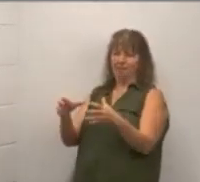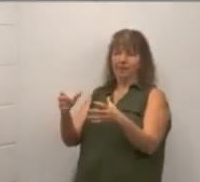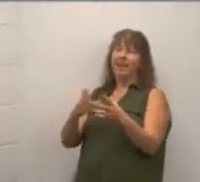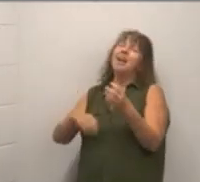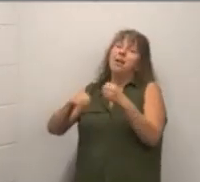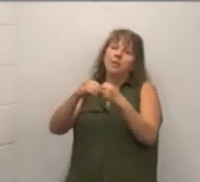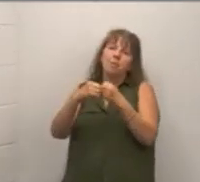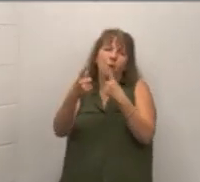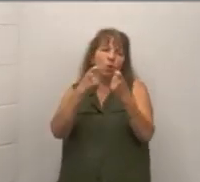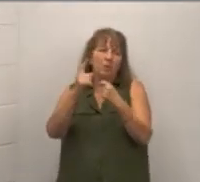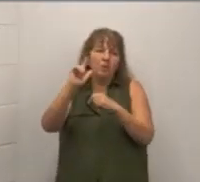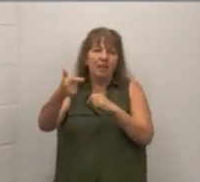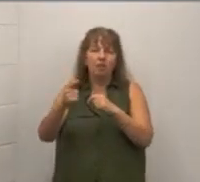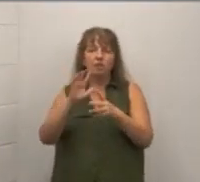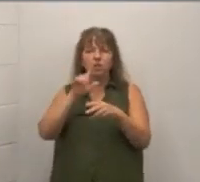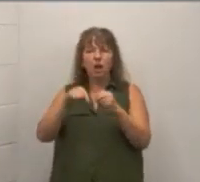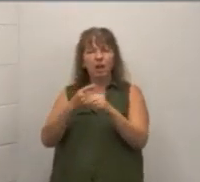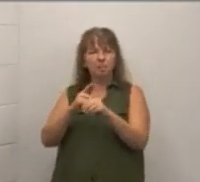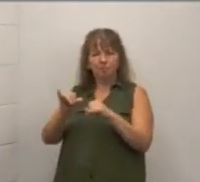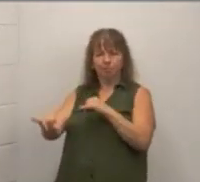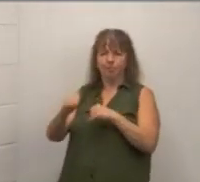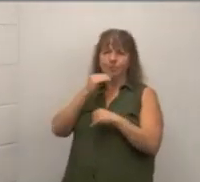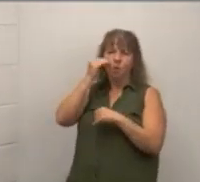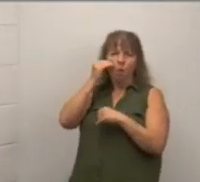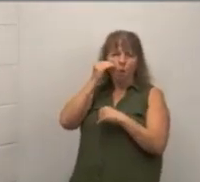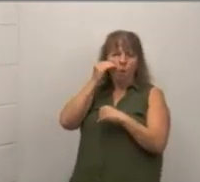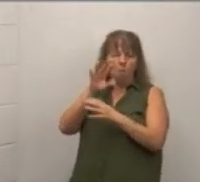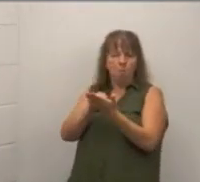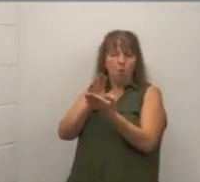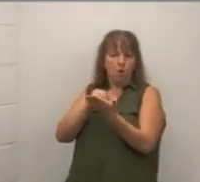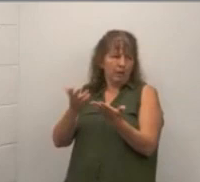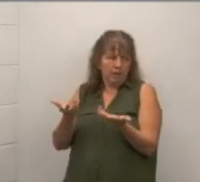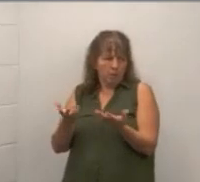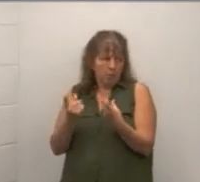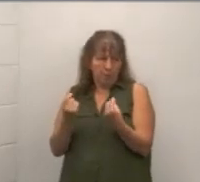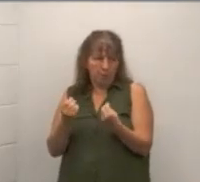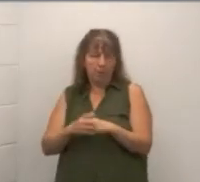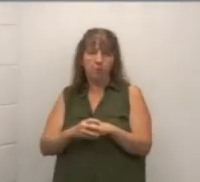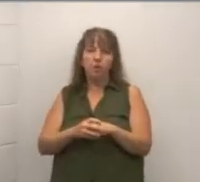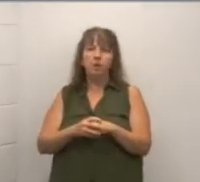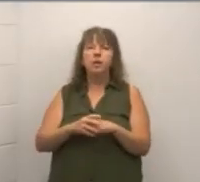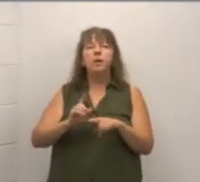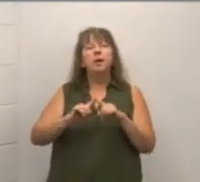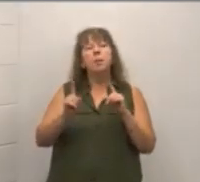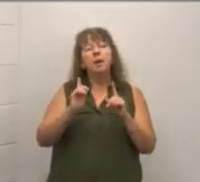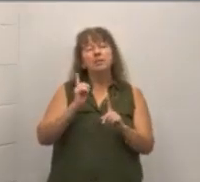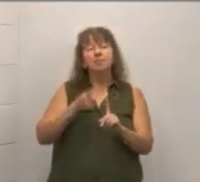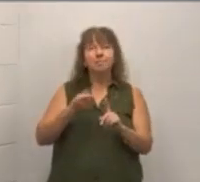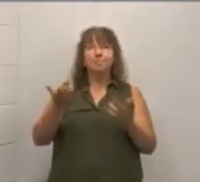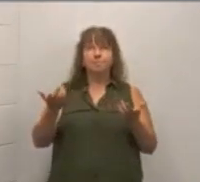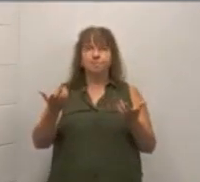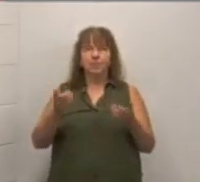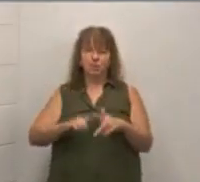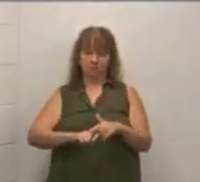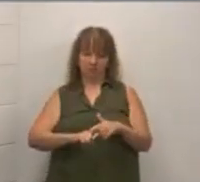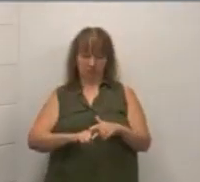I'll address shortly. But in essence, we have, as of